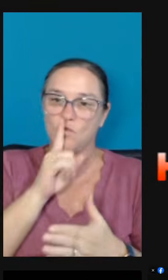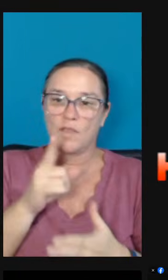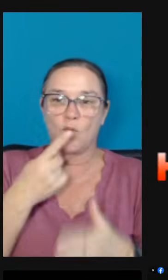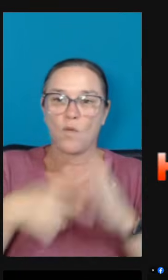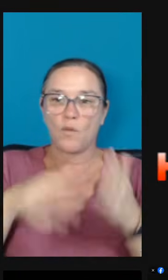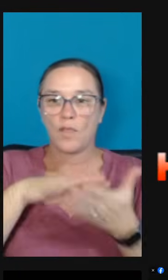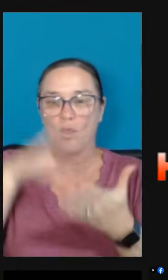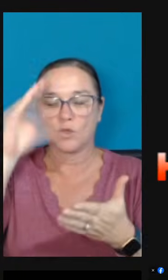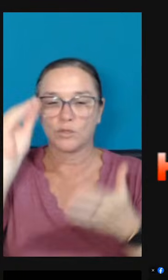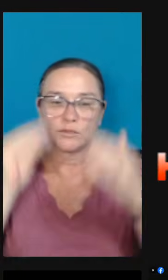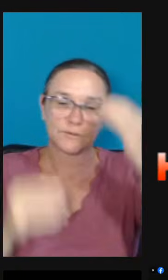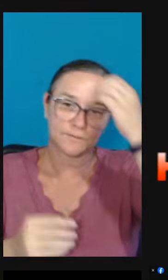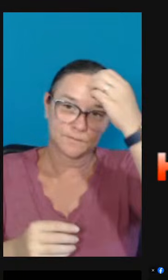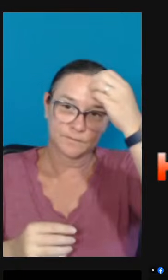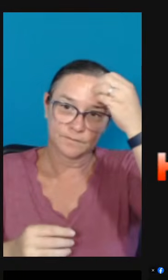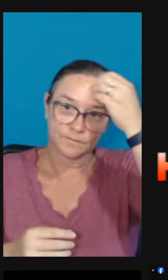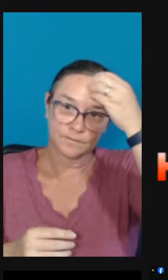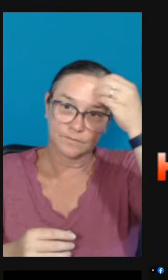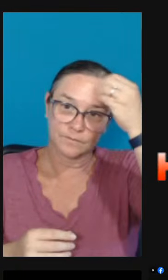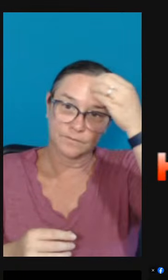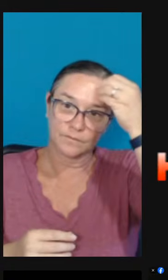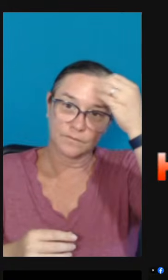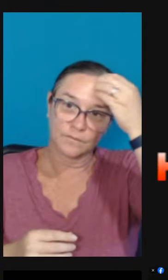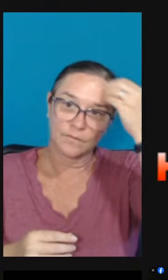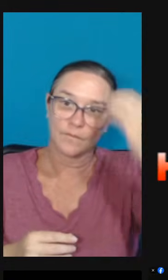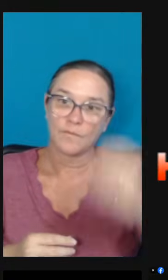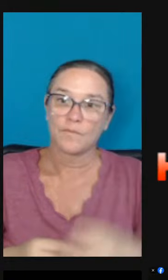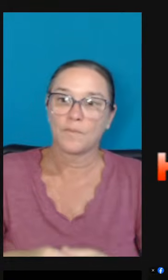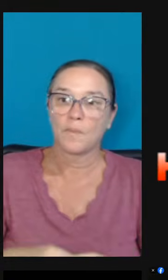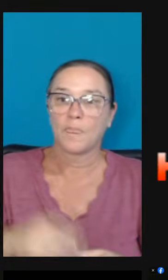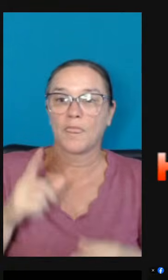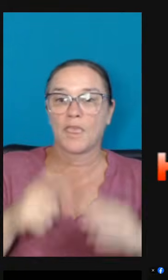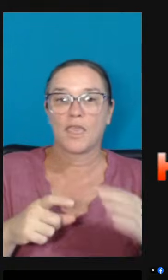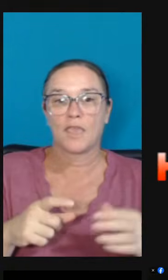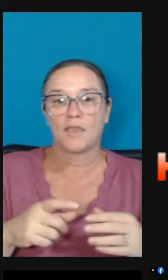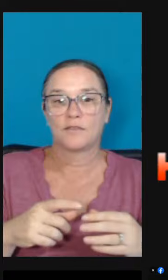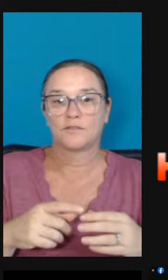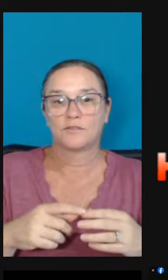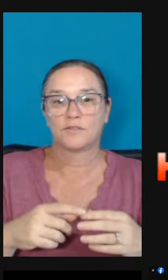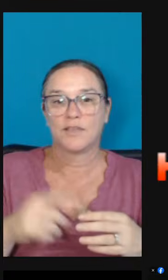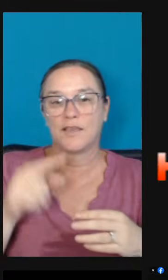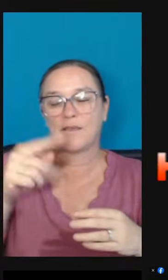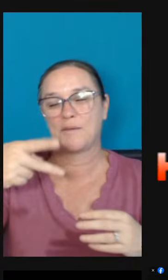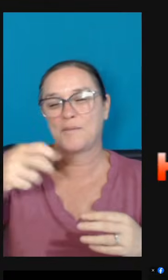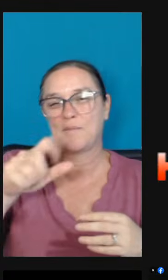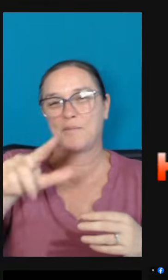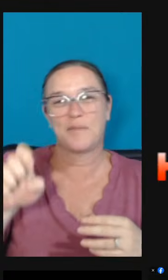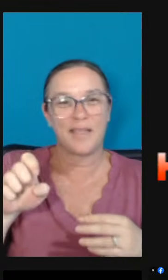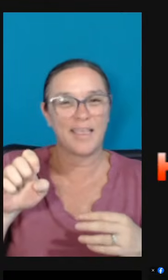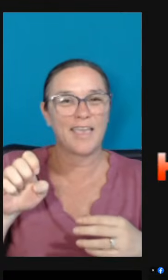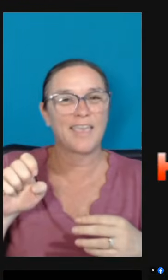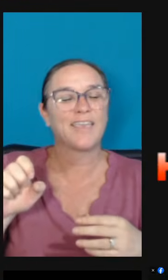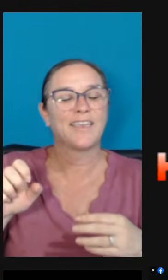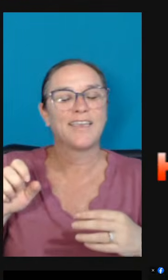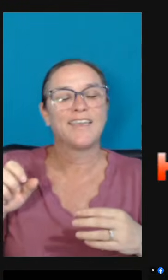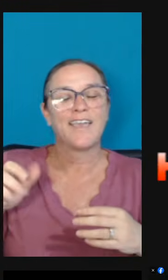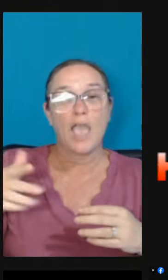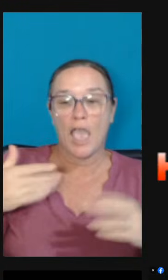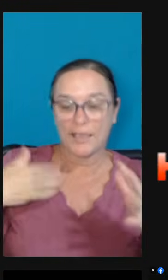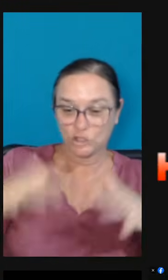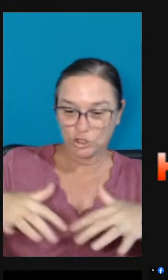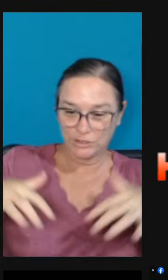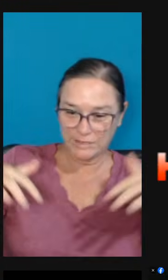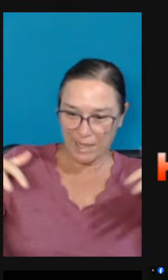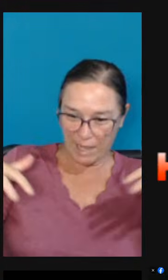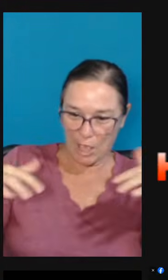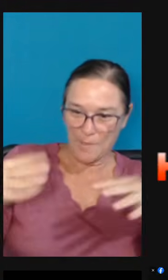Pele had to try to toss some stuff into the stands from her stadium floor down there,